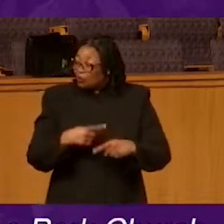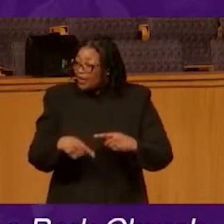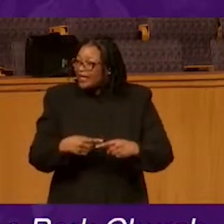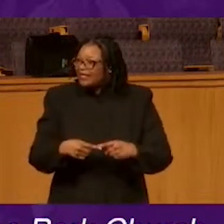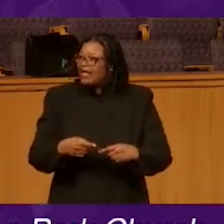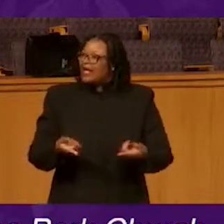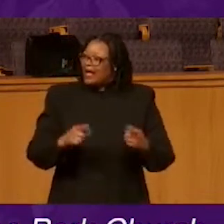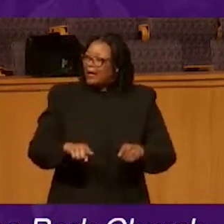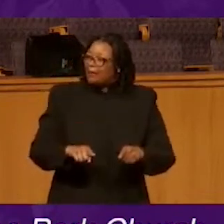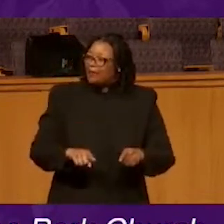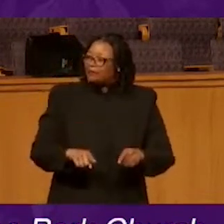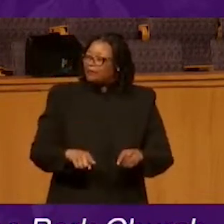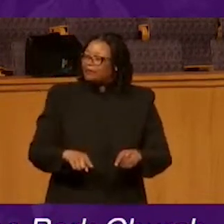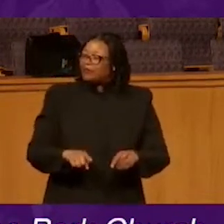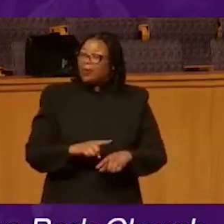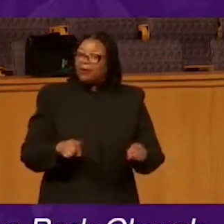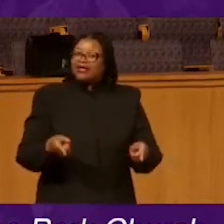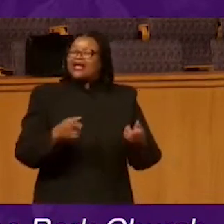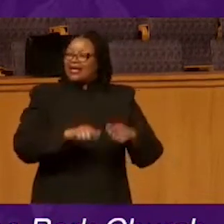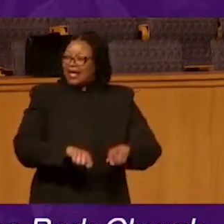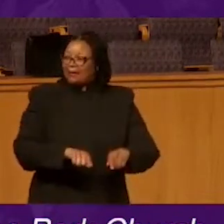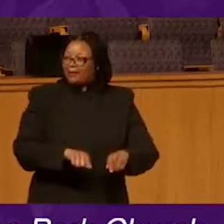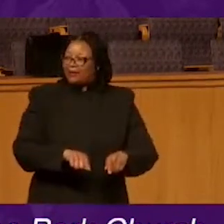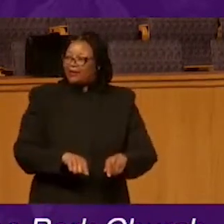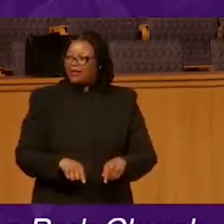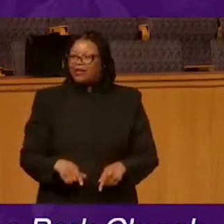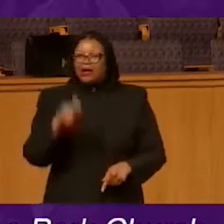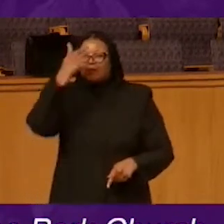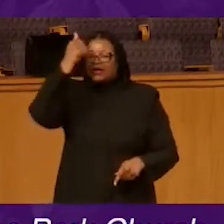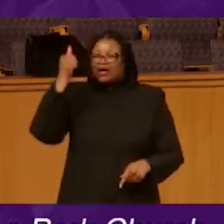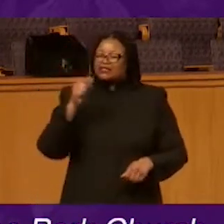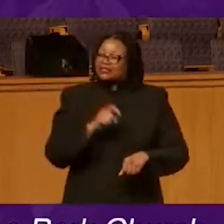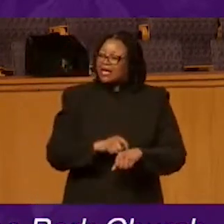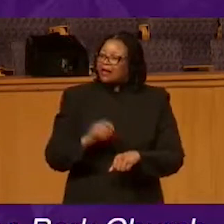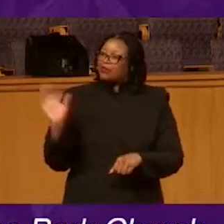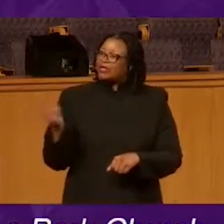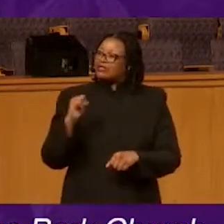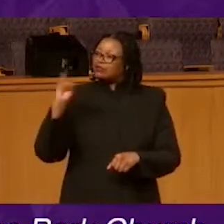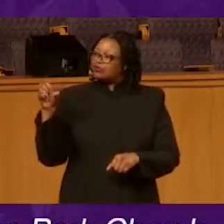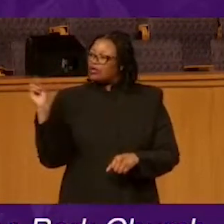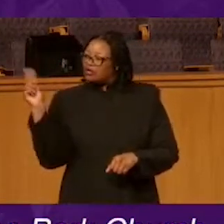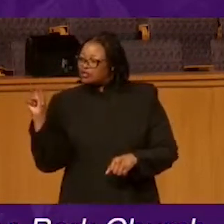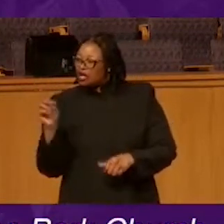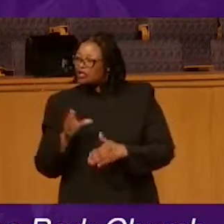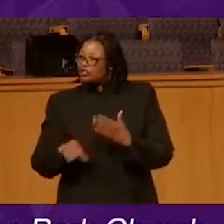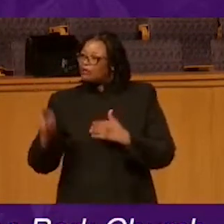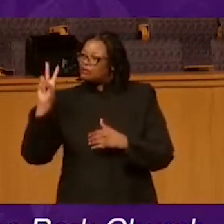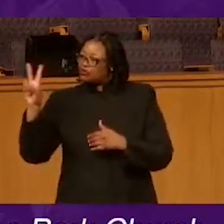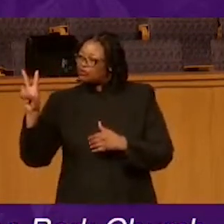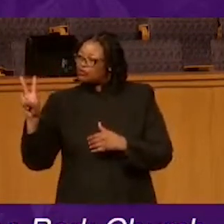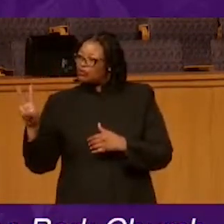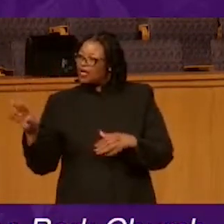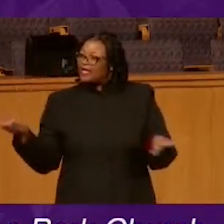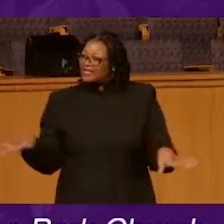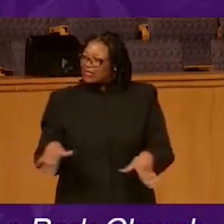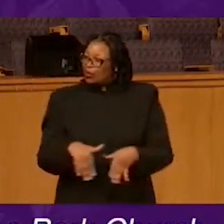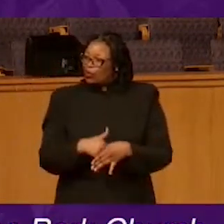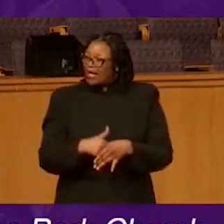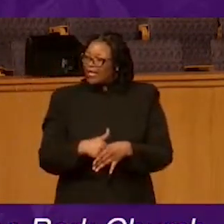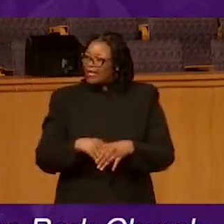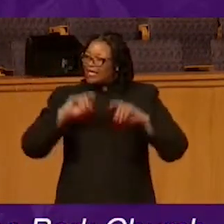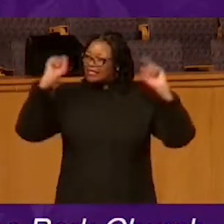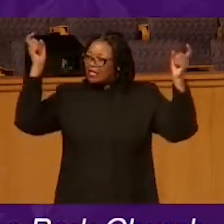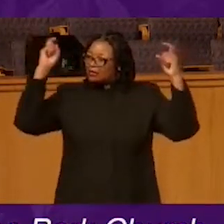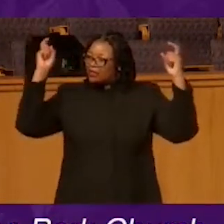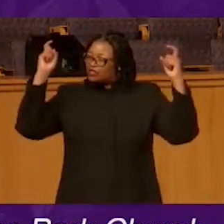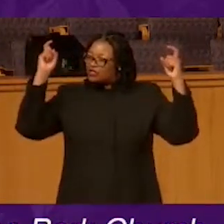a time when it happened. And the way that we know it is by the time that we get to John chapter 2, there's a wedding feast at Cana